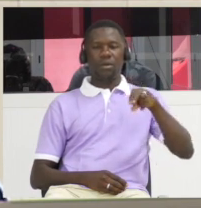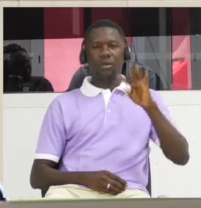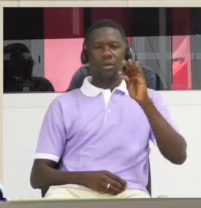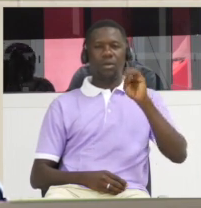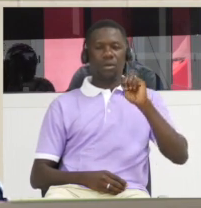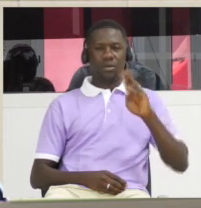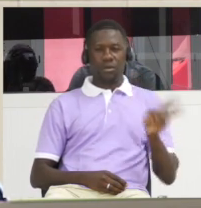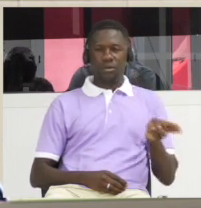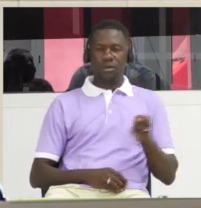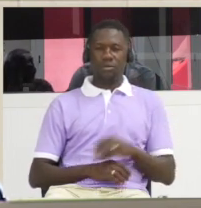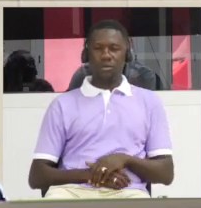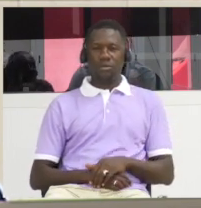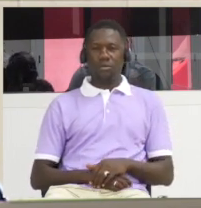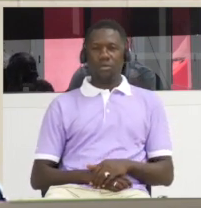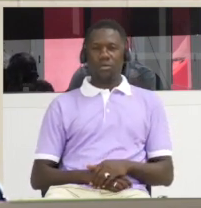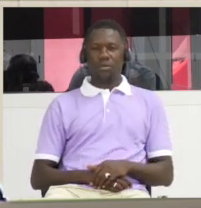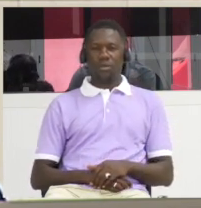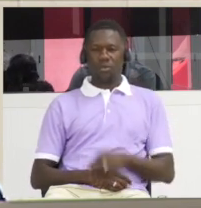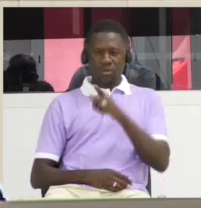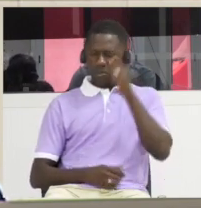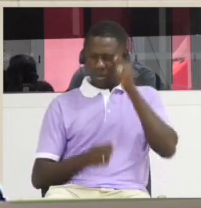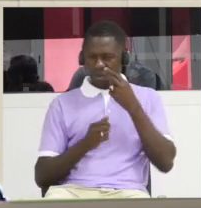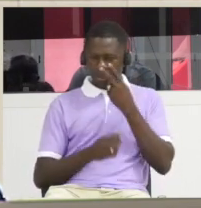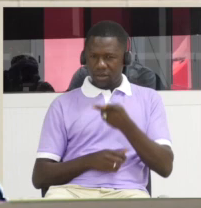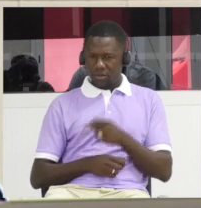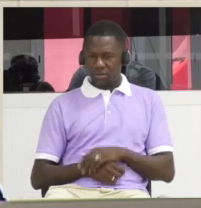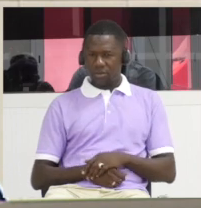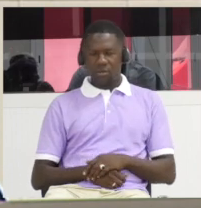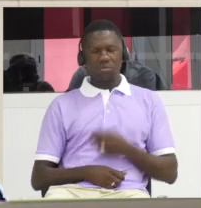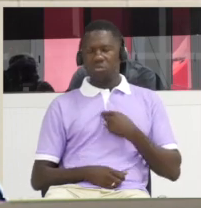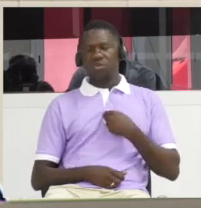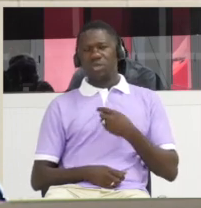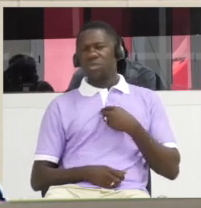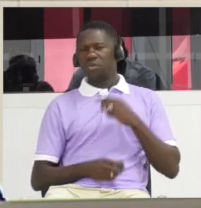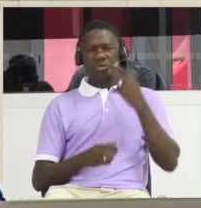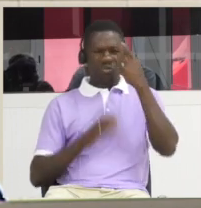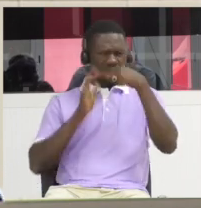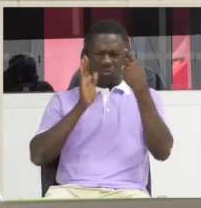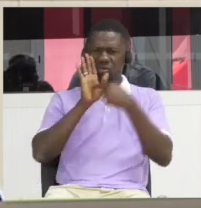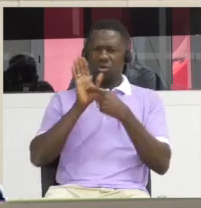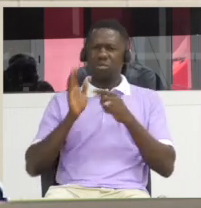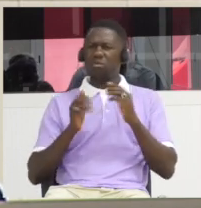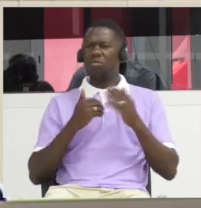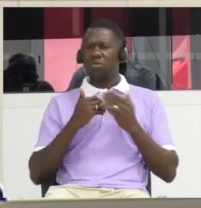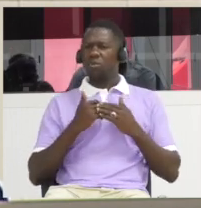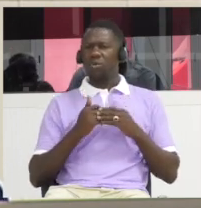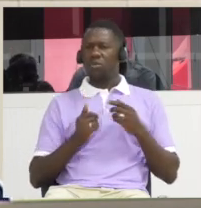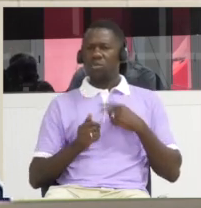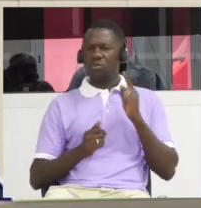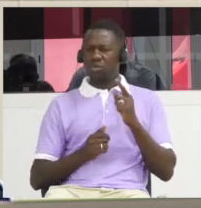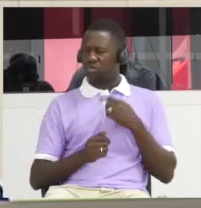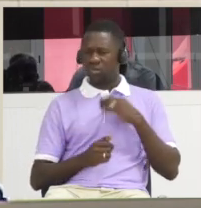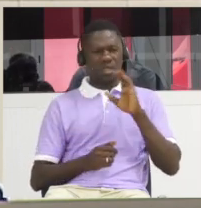I didn't know them very much, so you know, I can't. So you can't tell where. Soare I knew, but you